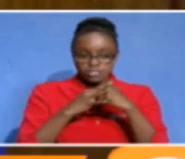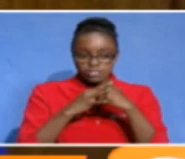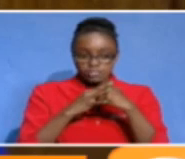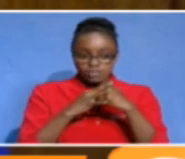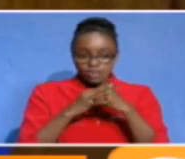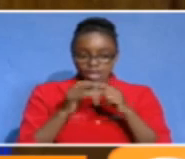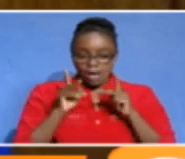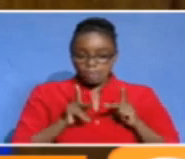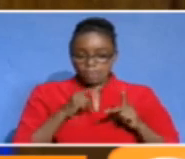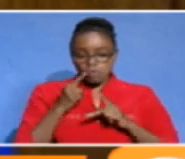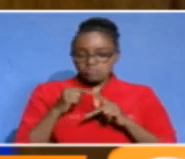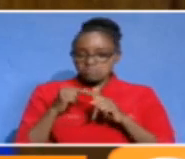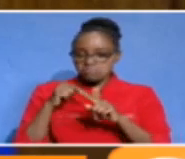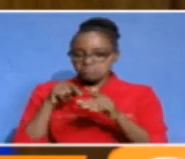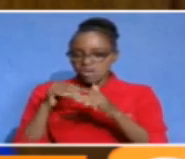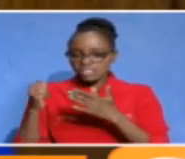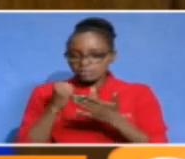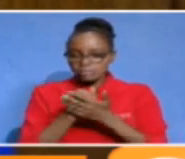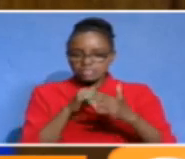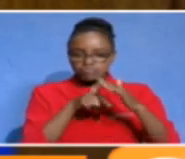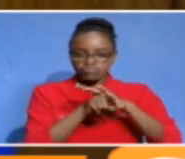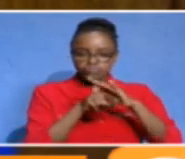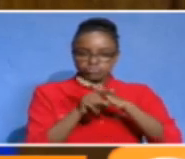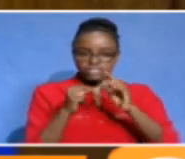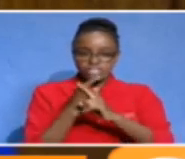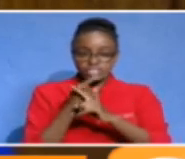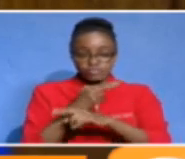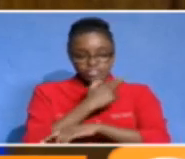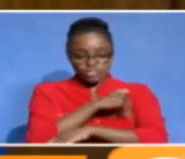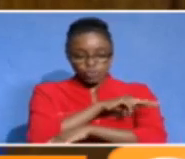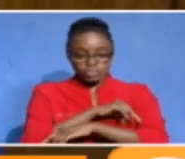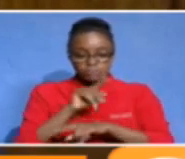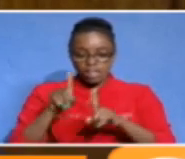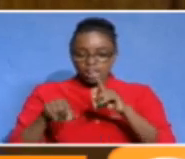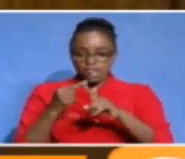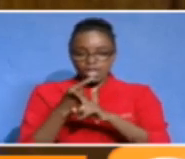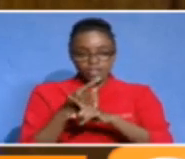28 persons were admitted to various hospitals in Nairobi.